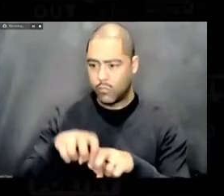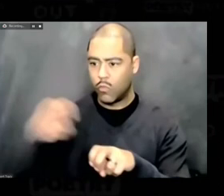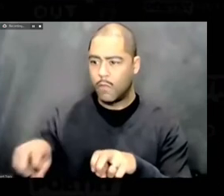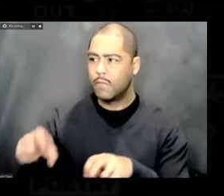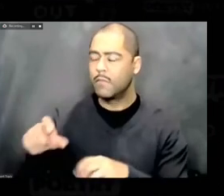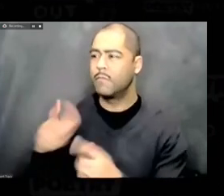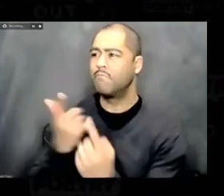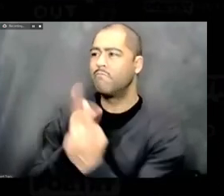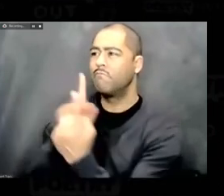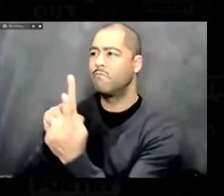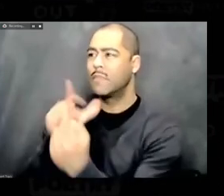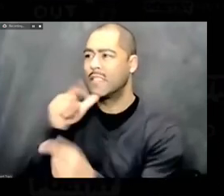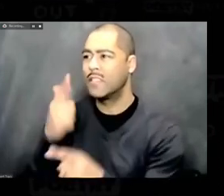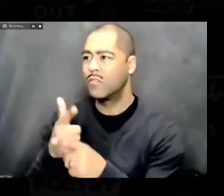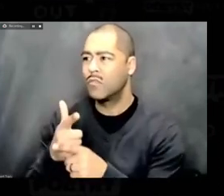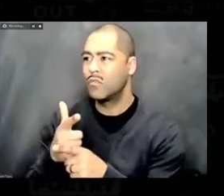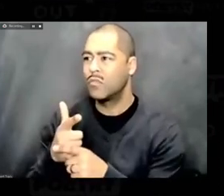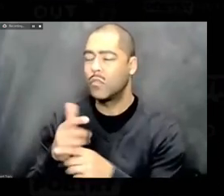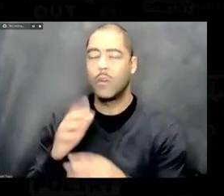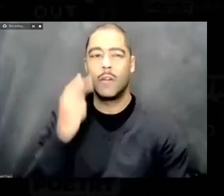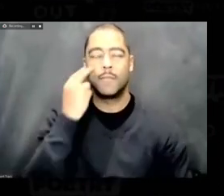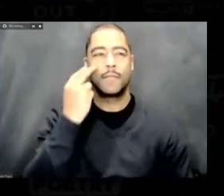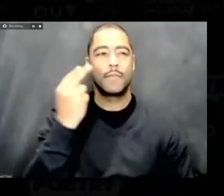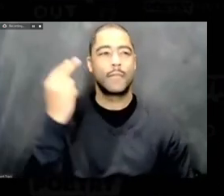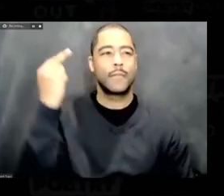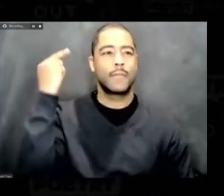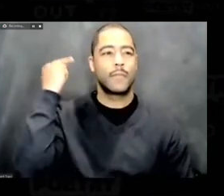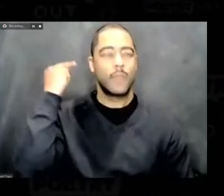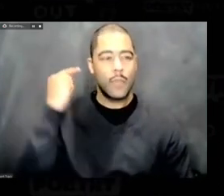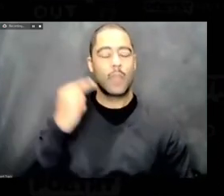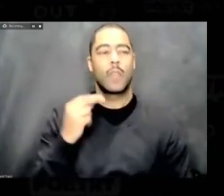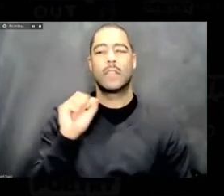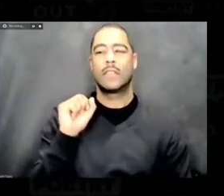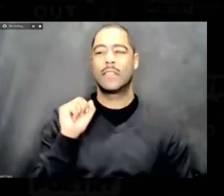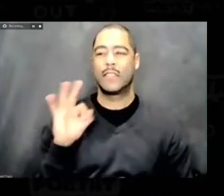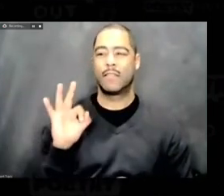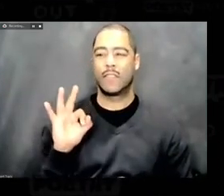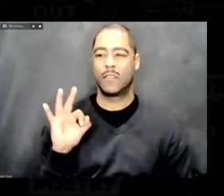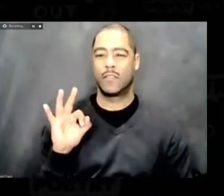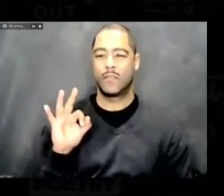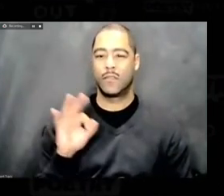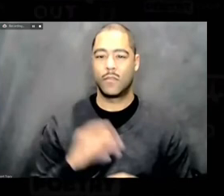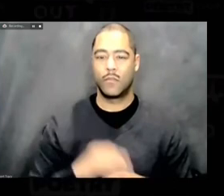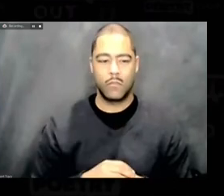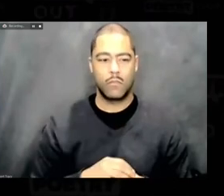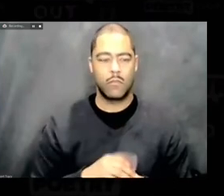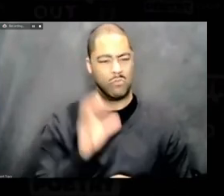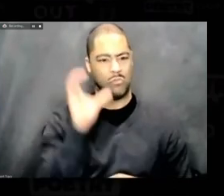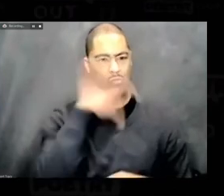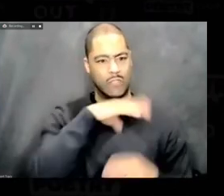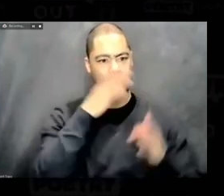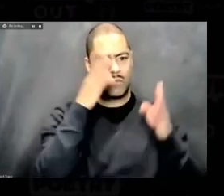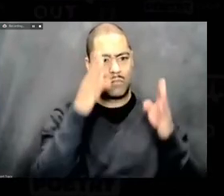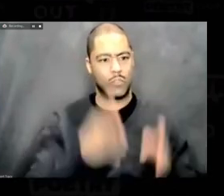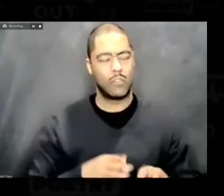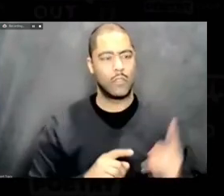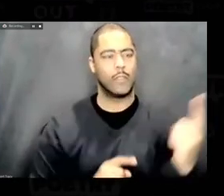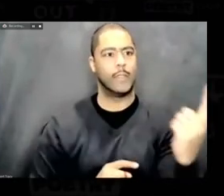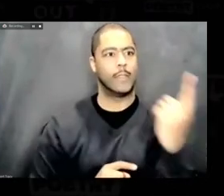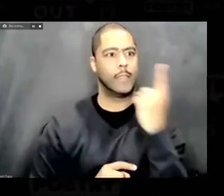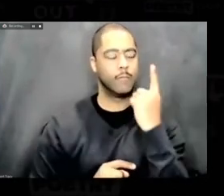Francisco. A stranger handing me a small pink flower picked fresh from the